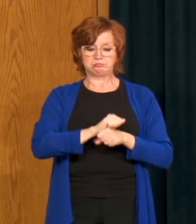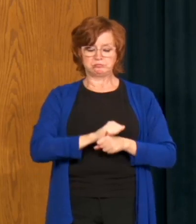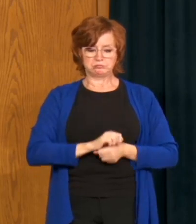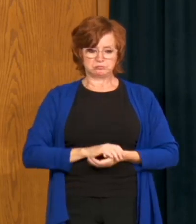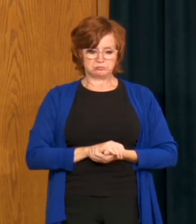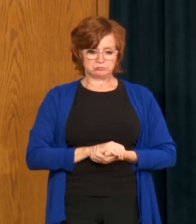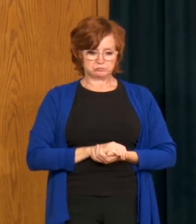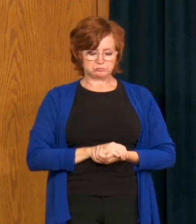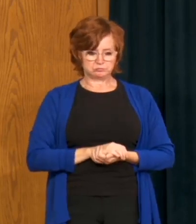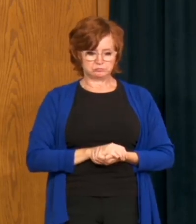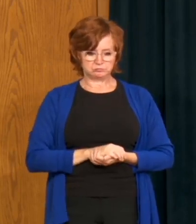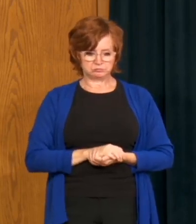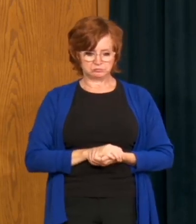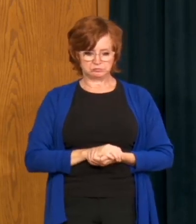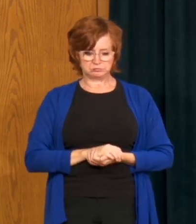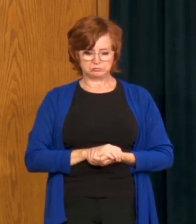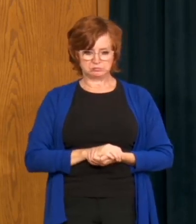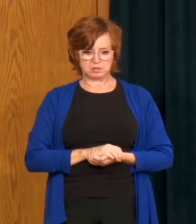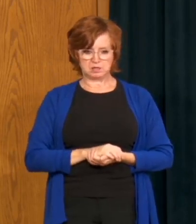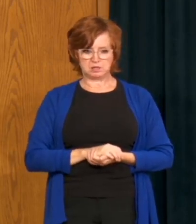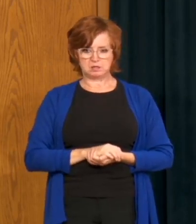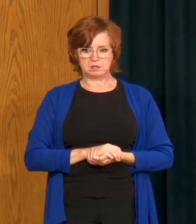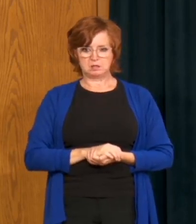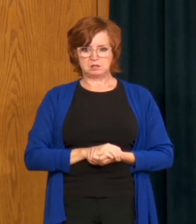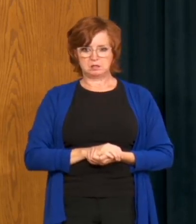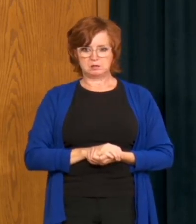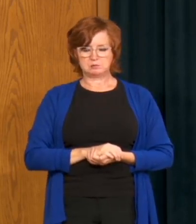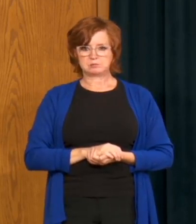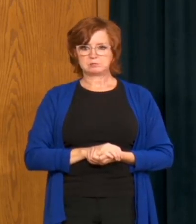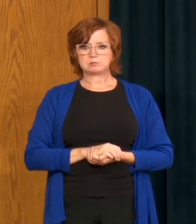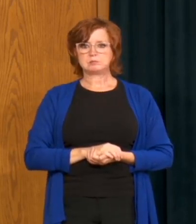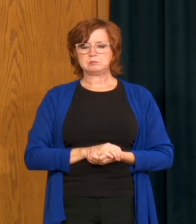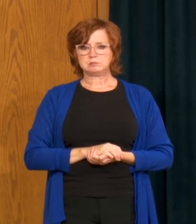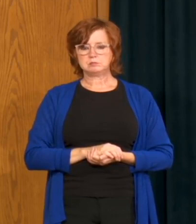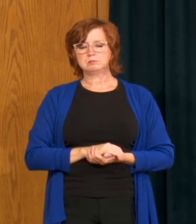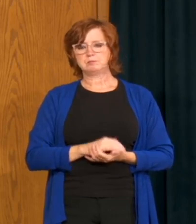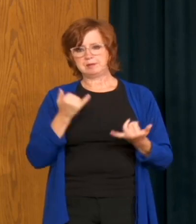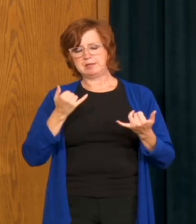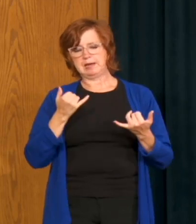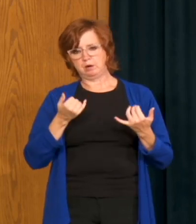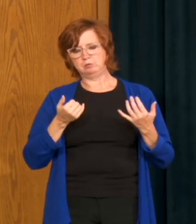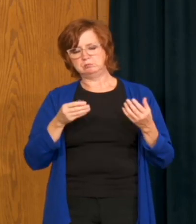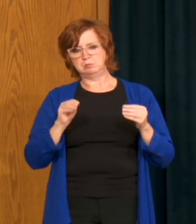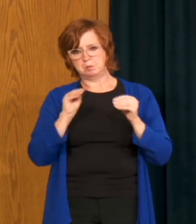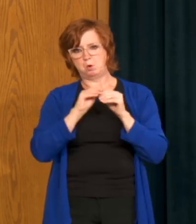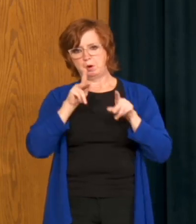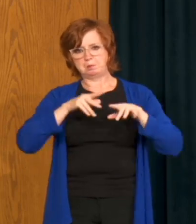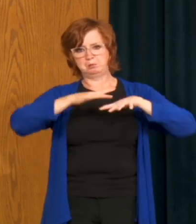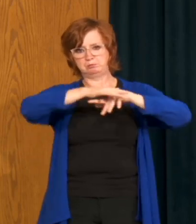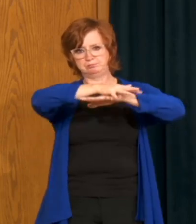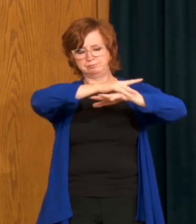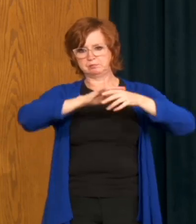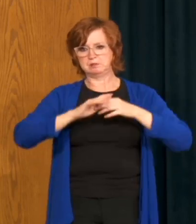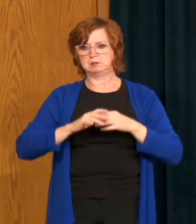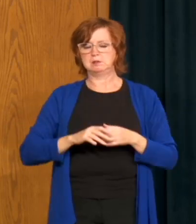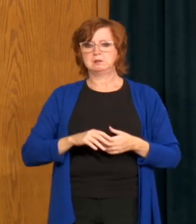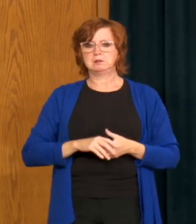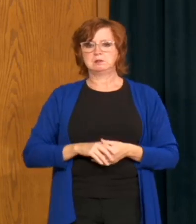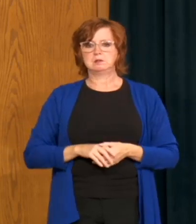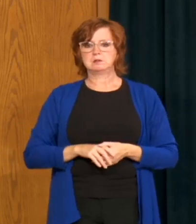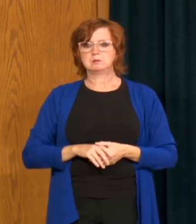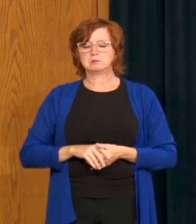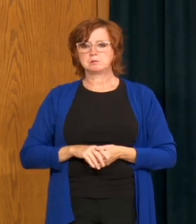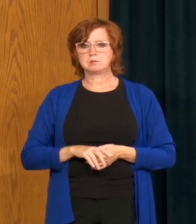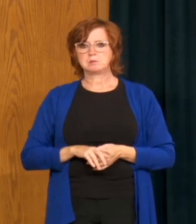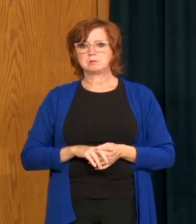know that our social mixing has gone up. It went to as low as, so if we take business as normal as 100% social mixing,